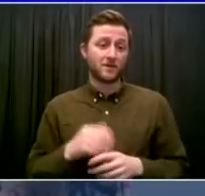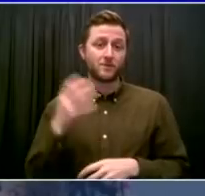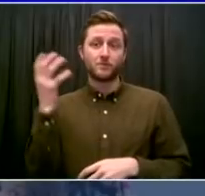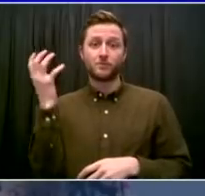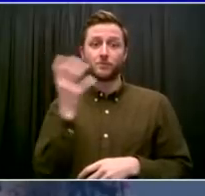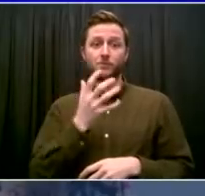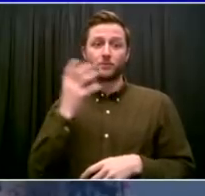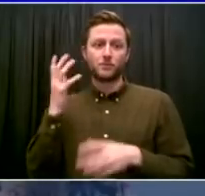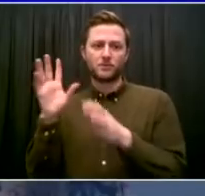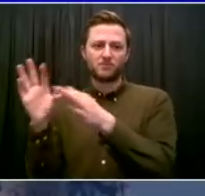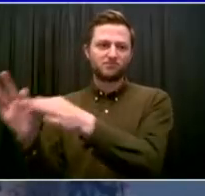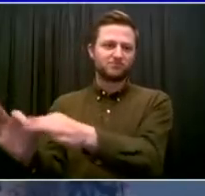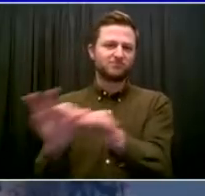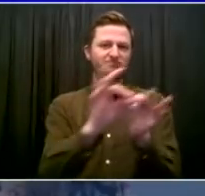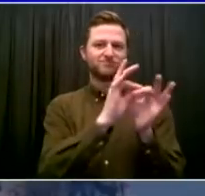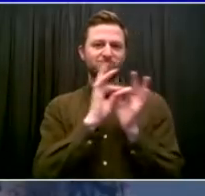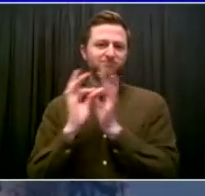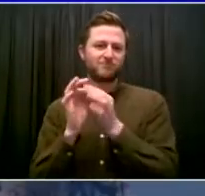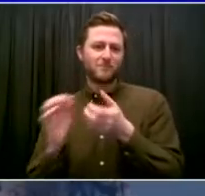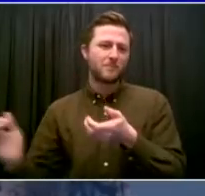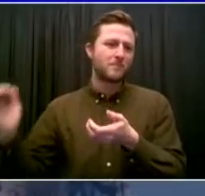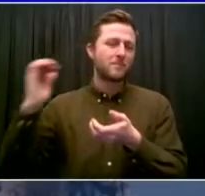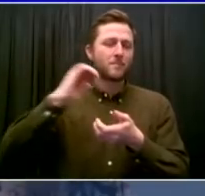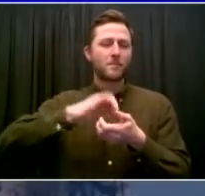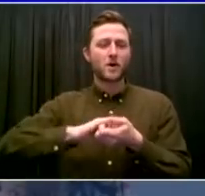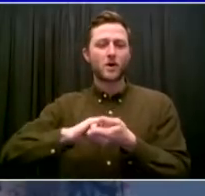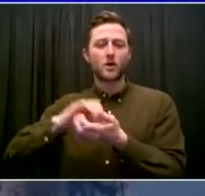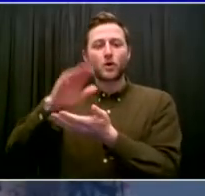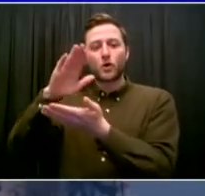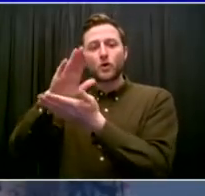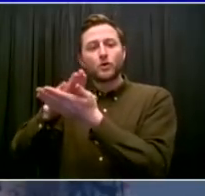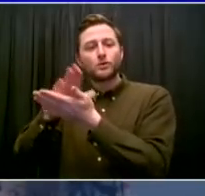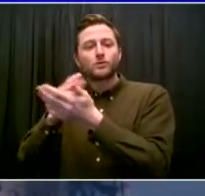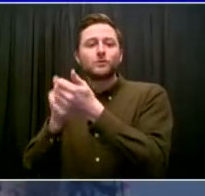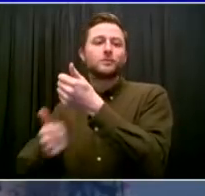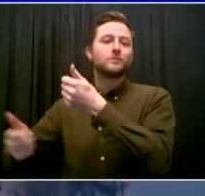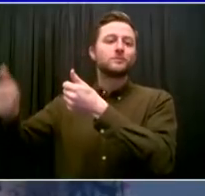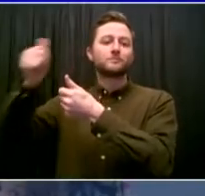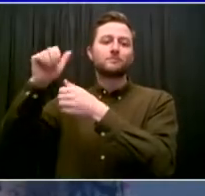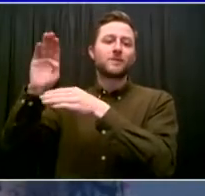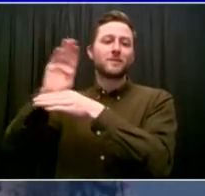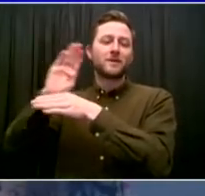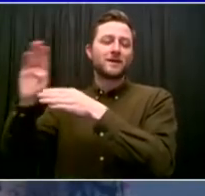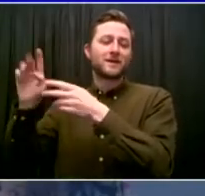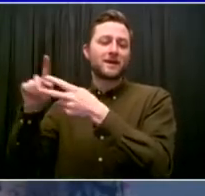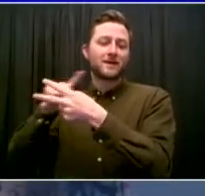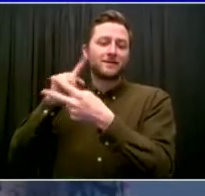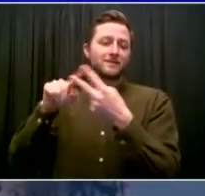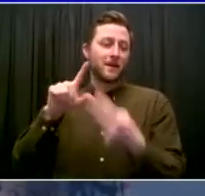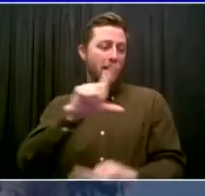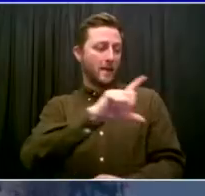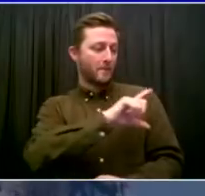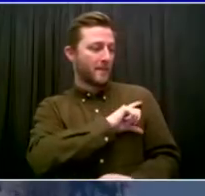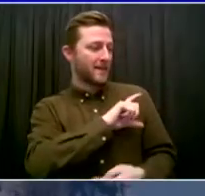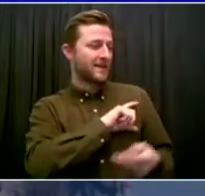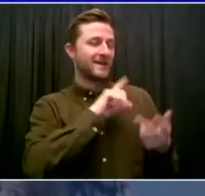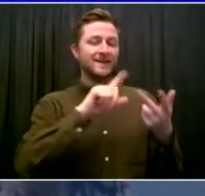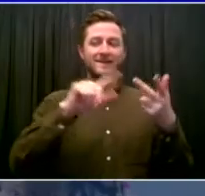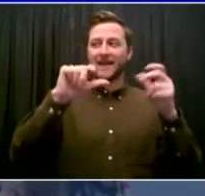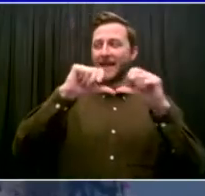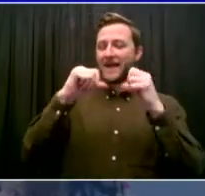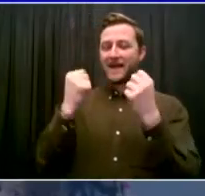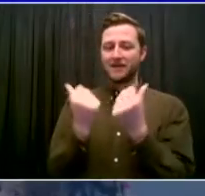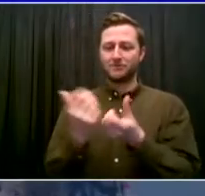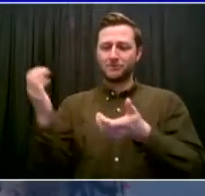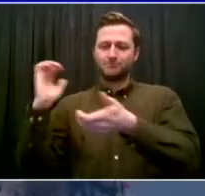school administrators, law enforcement, governmental agencies, our team here to get those tests in the hands of